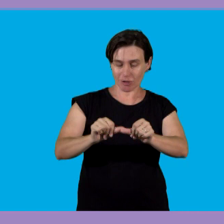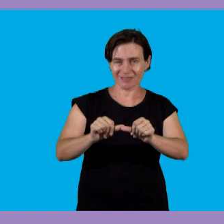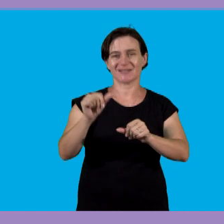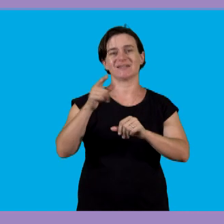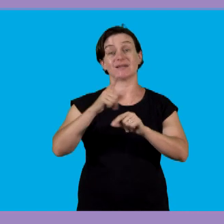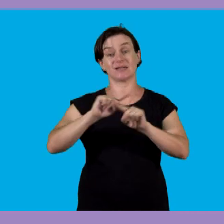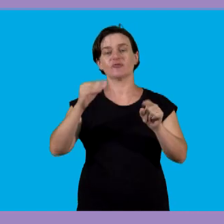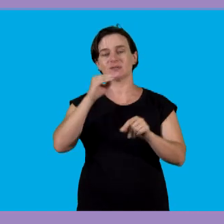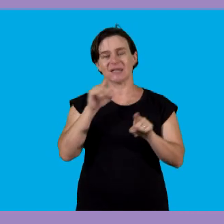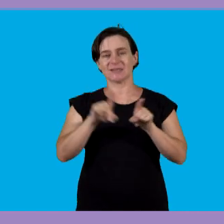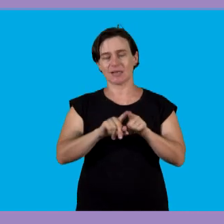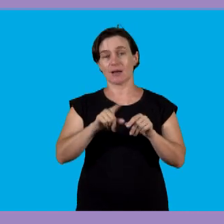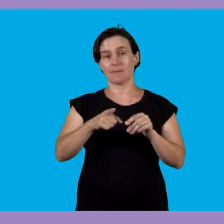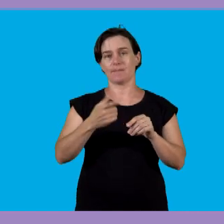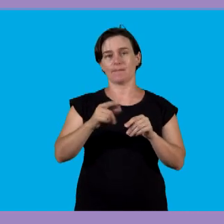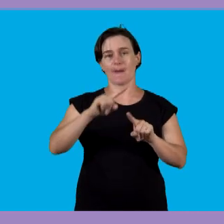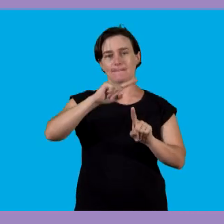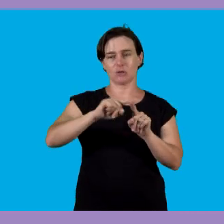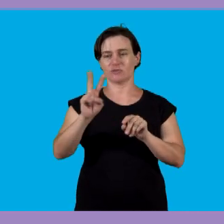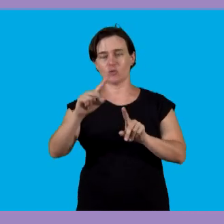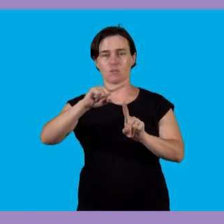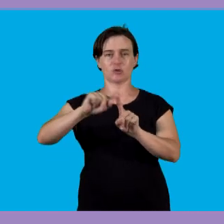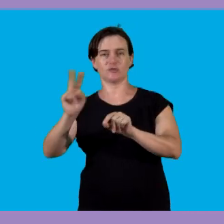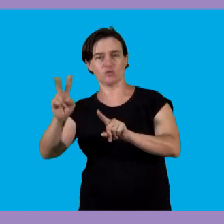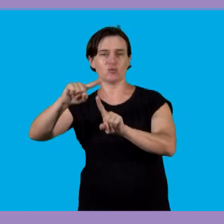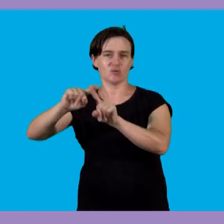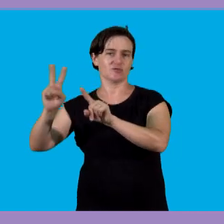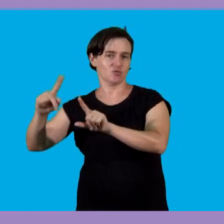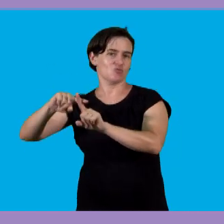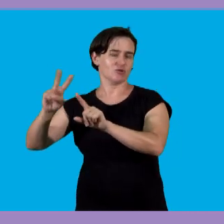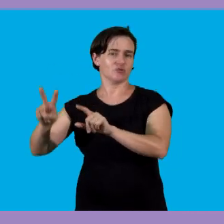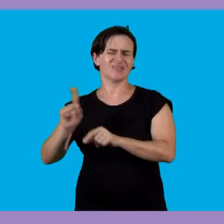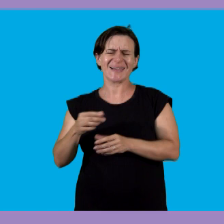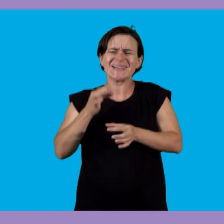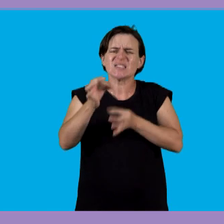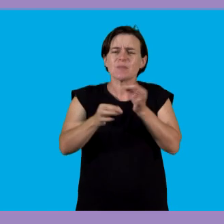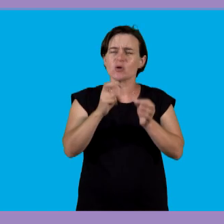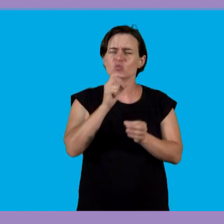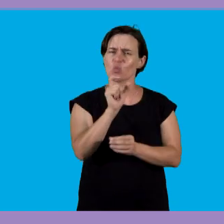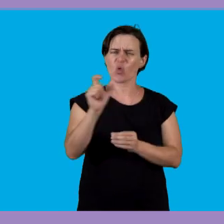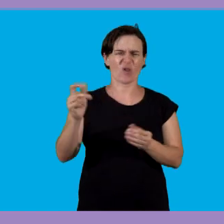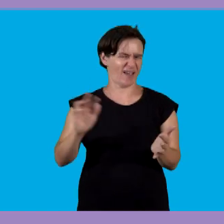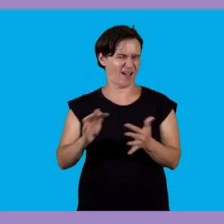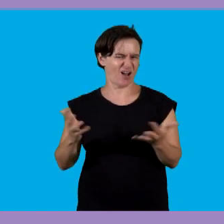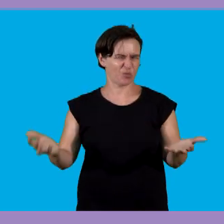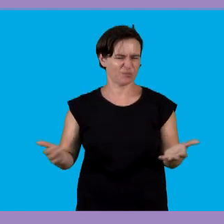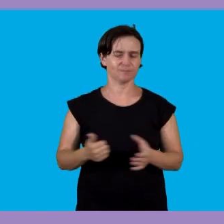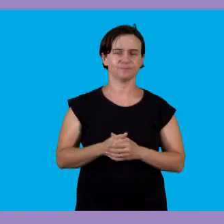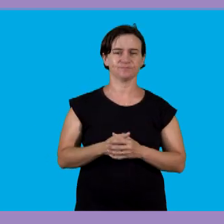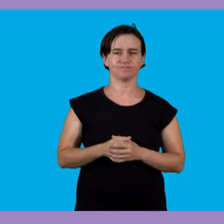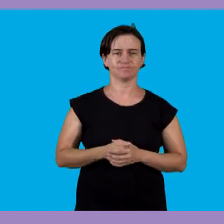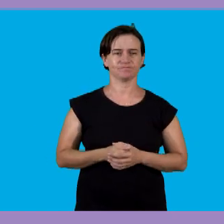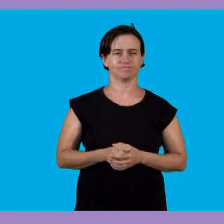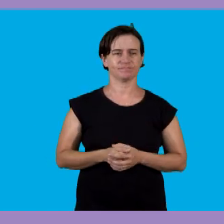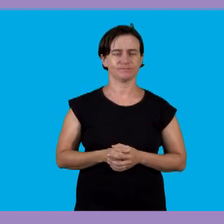constant difference is a 2. So it's a positive 2. Now how can we describe that rule in words? Well, firstly,